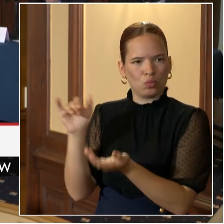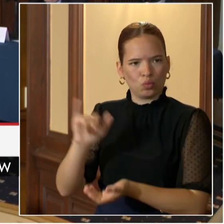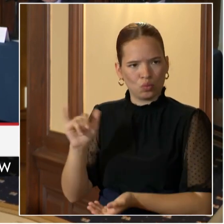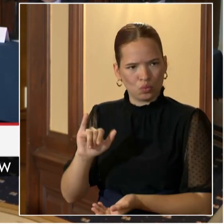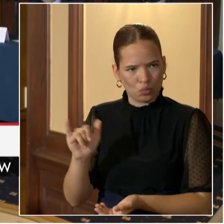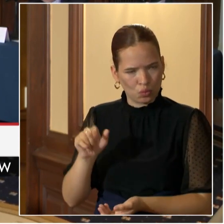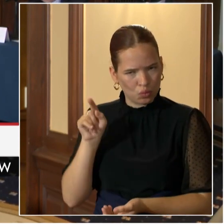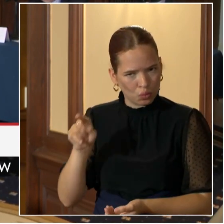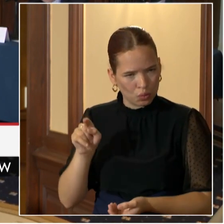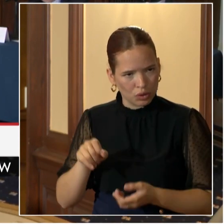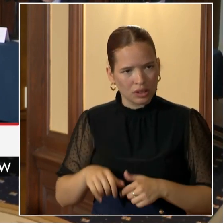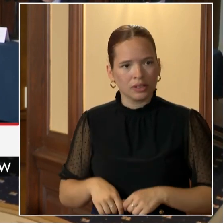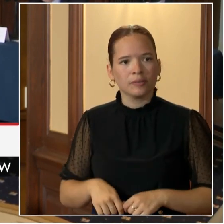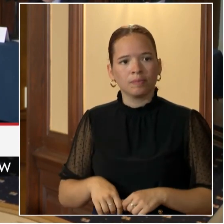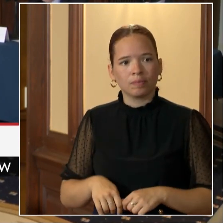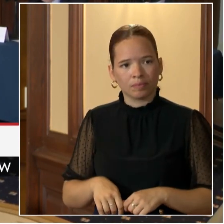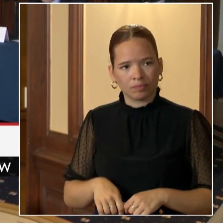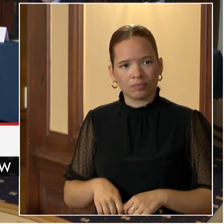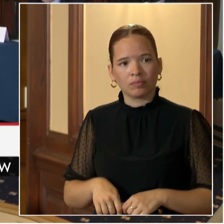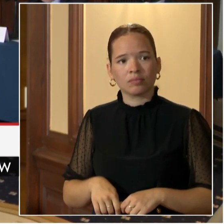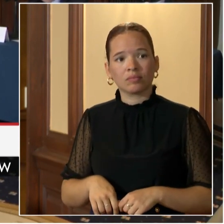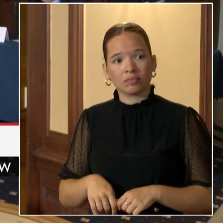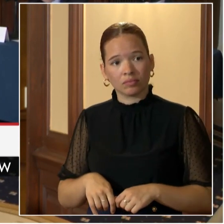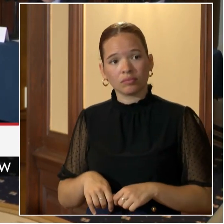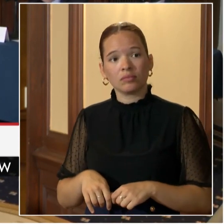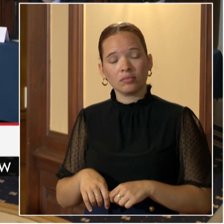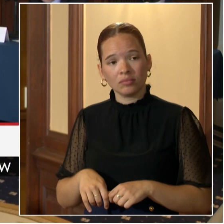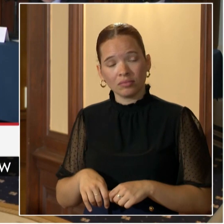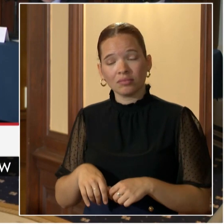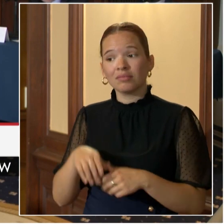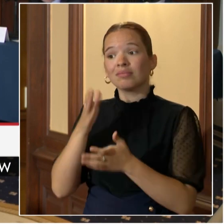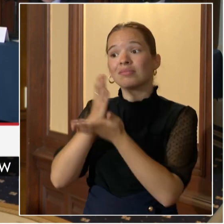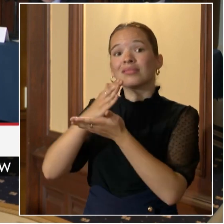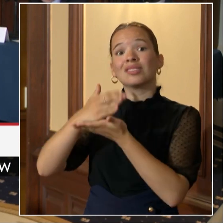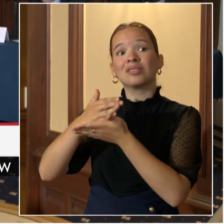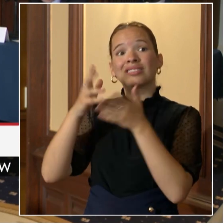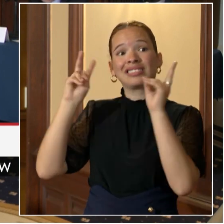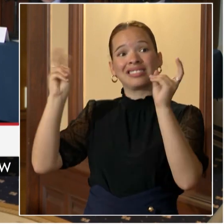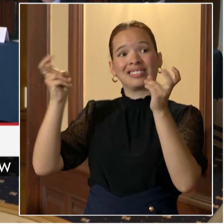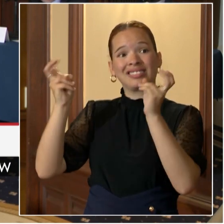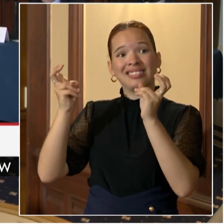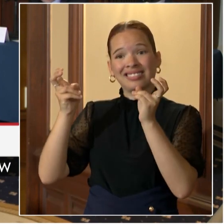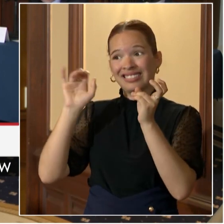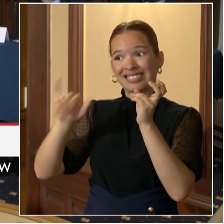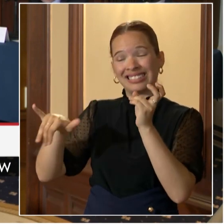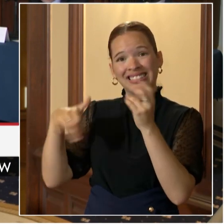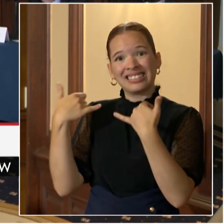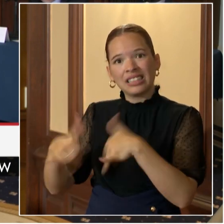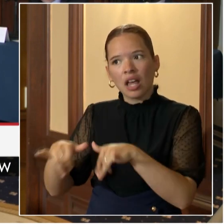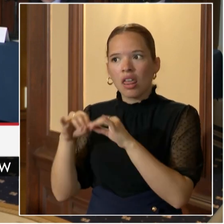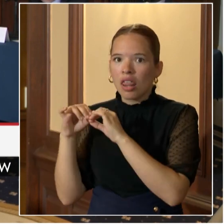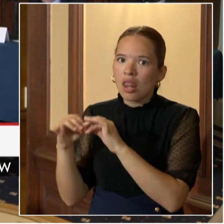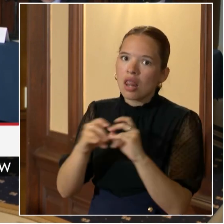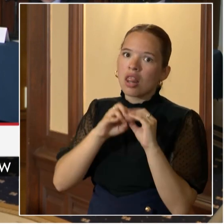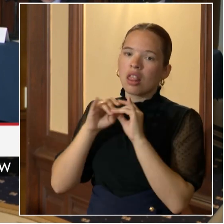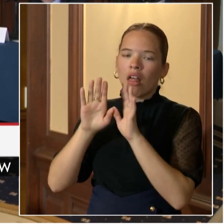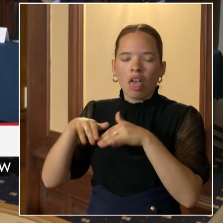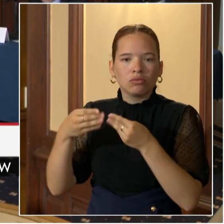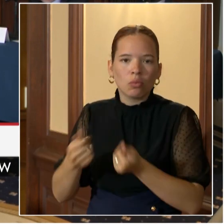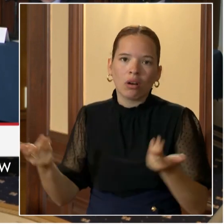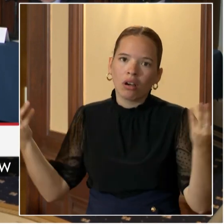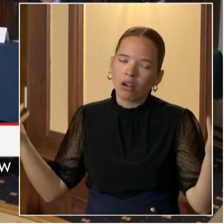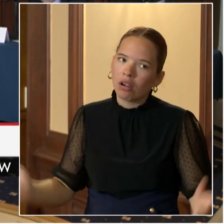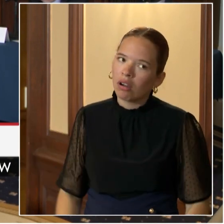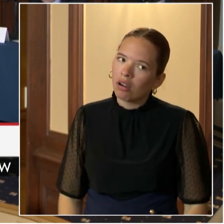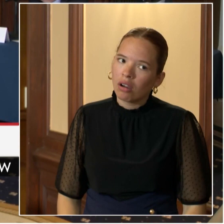that the budget issue is not settled, and I would continue to advise the delegation to engage the